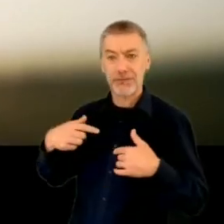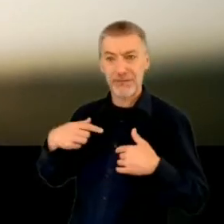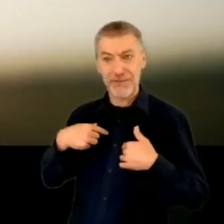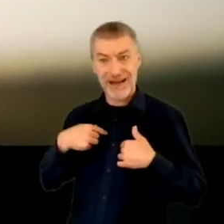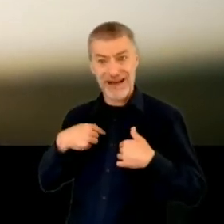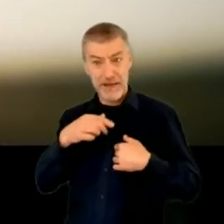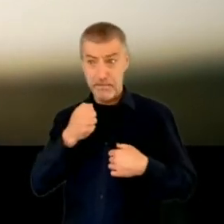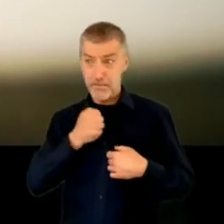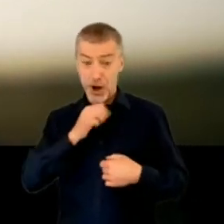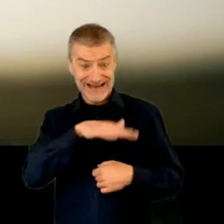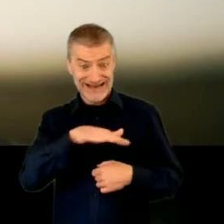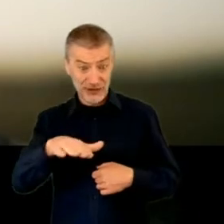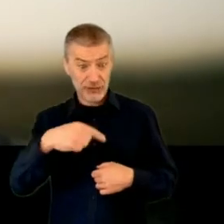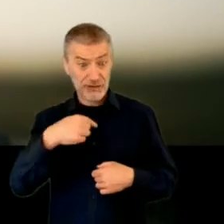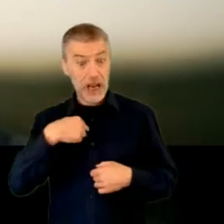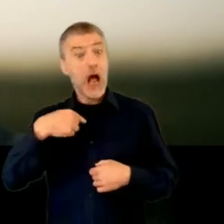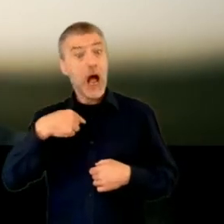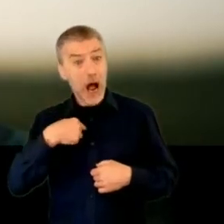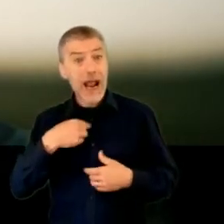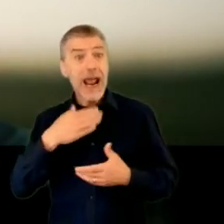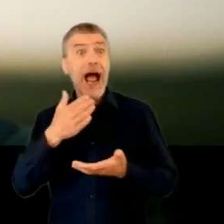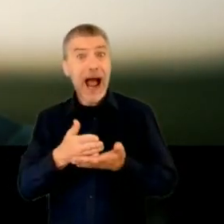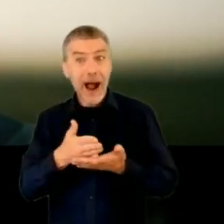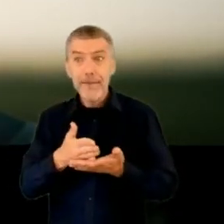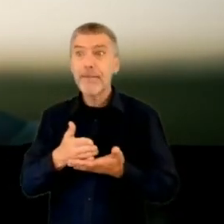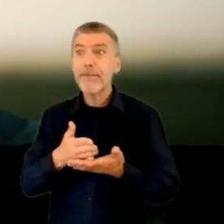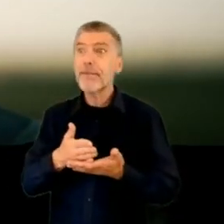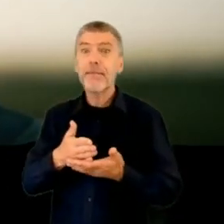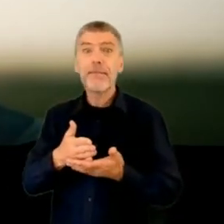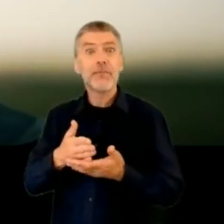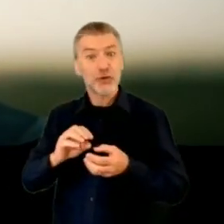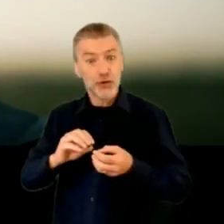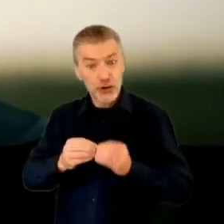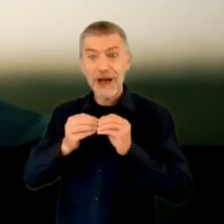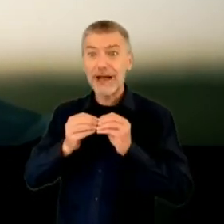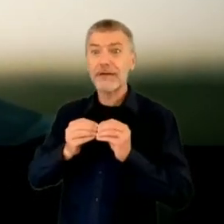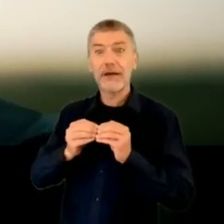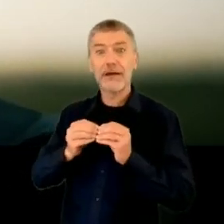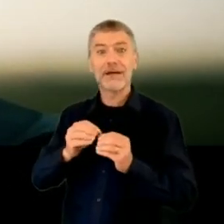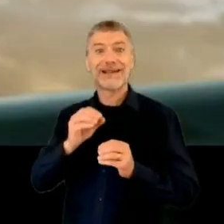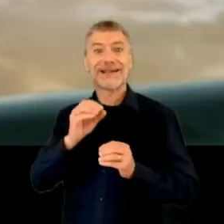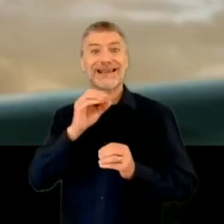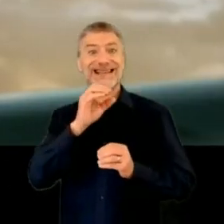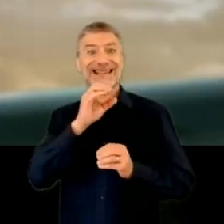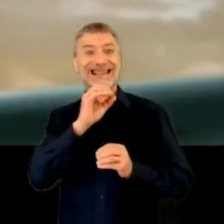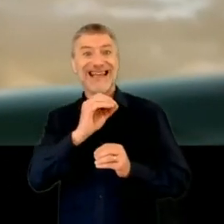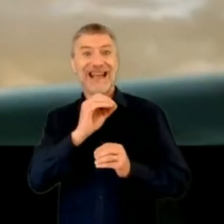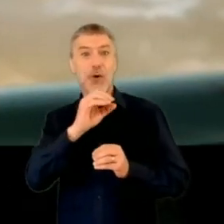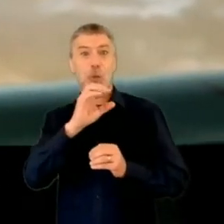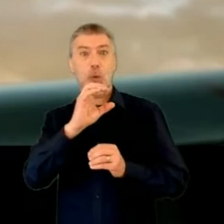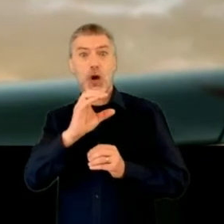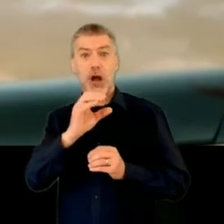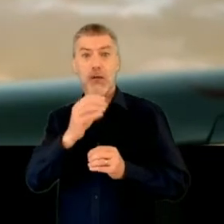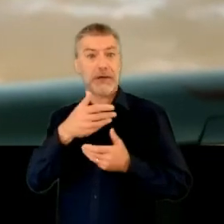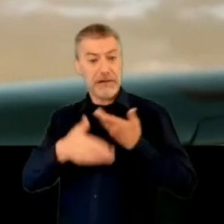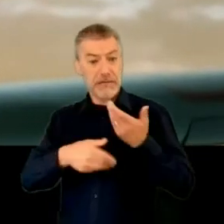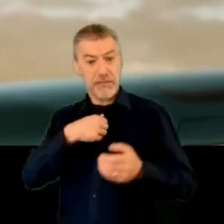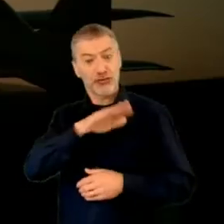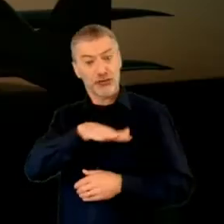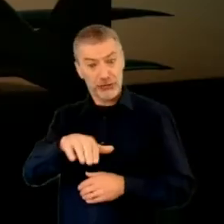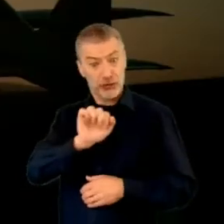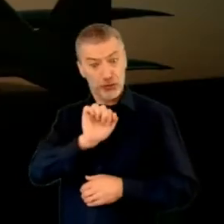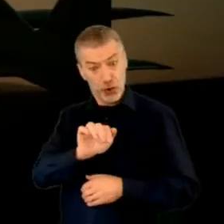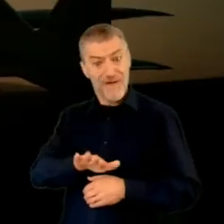I'm sustainable, I'm driving to carbon zero in Electriflight and Rolls-Royce doing that, doesn't get any better than that.